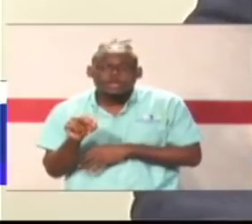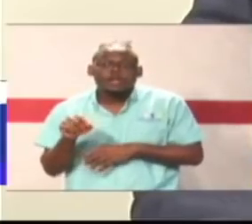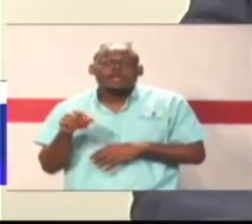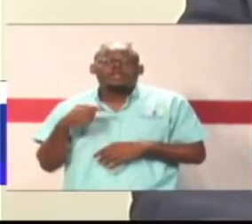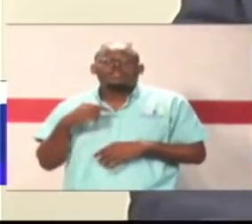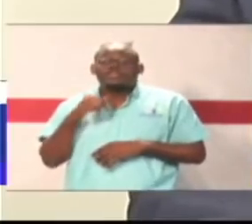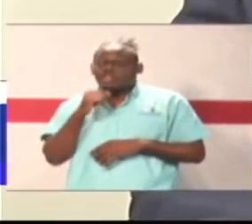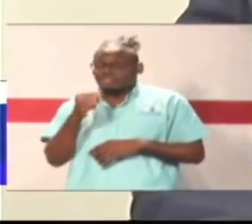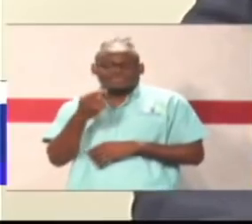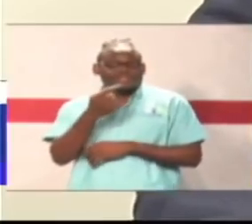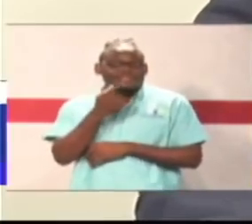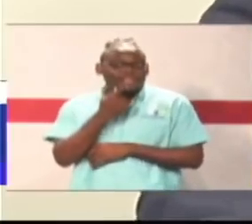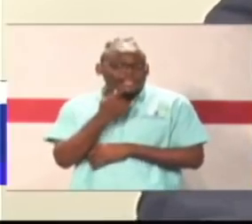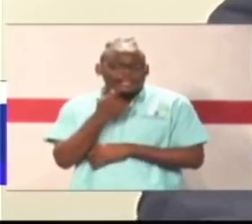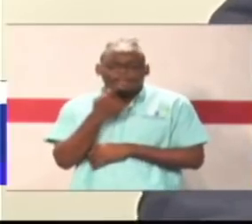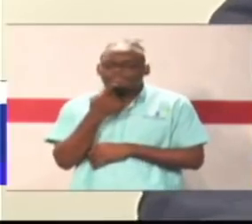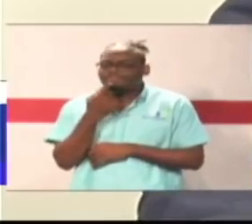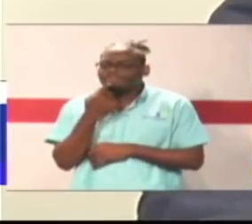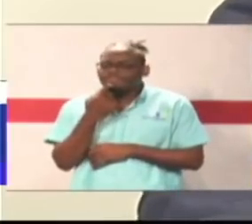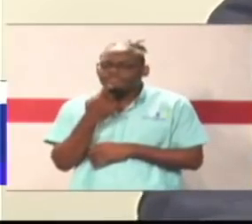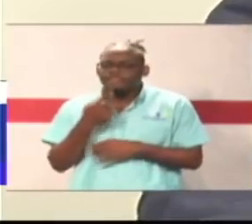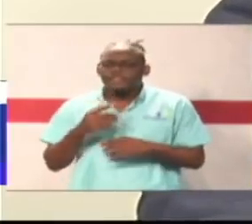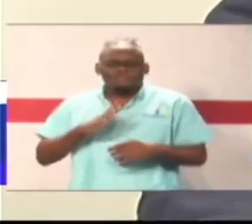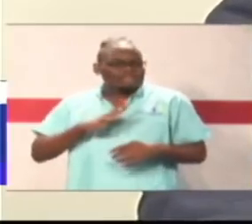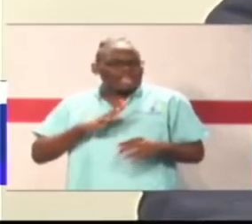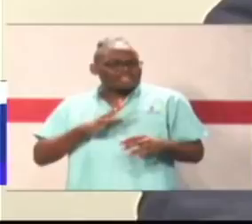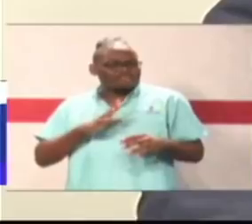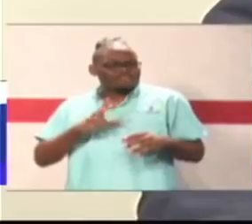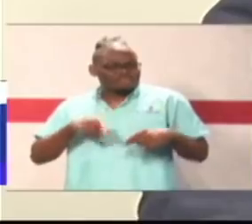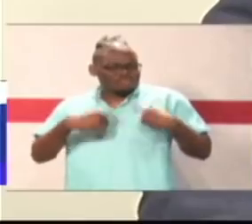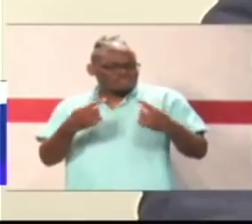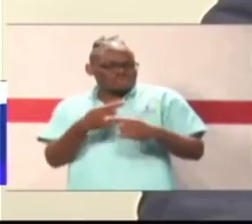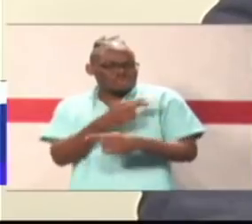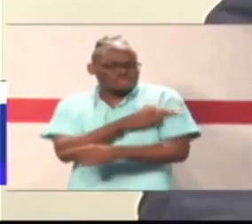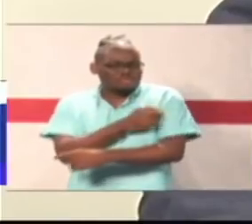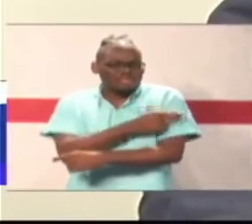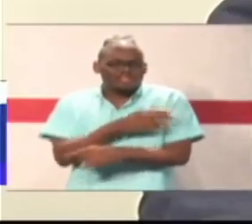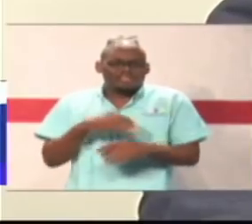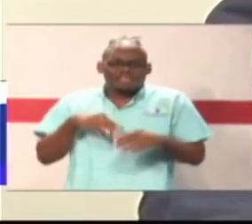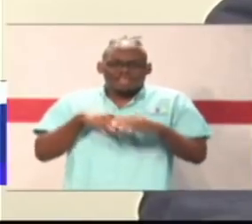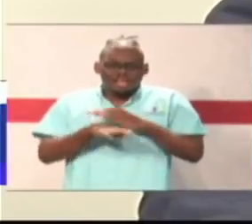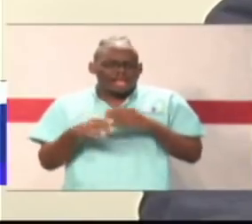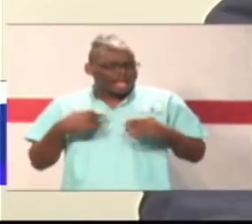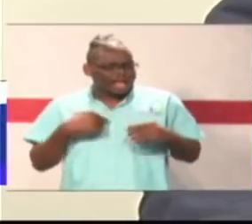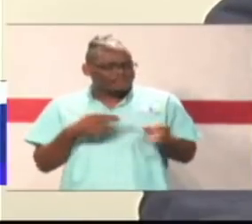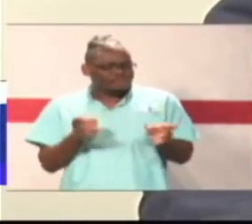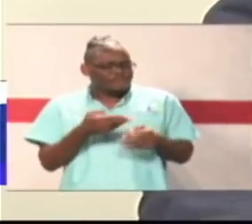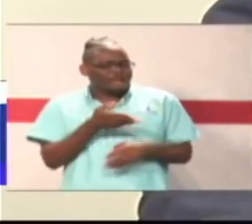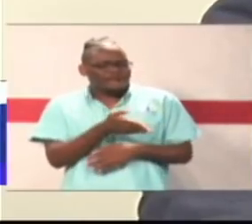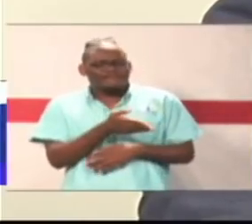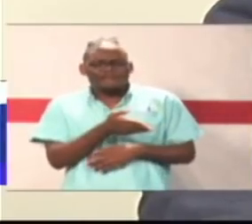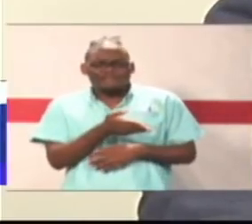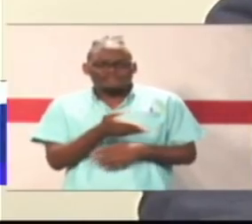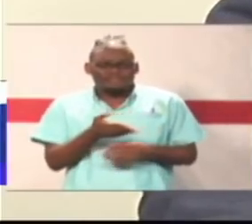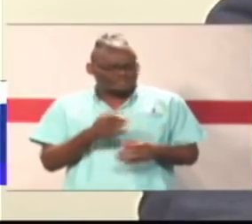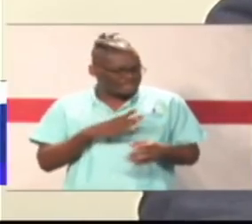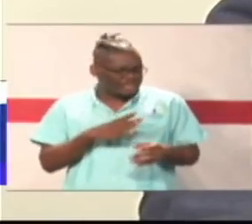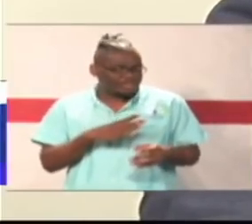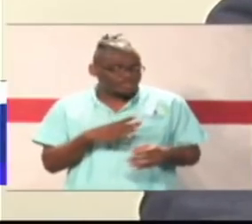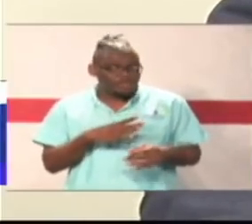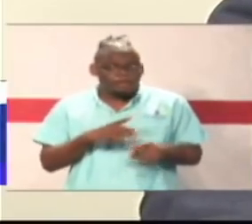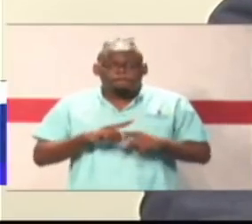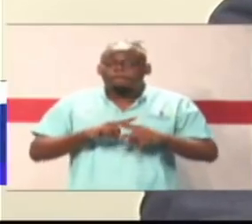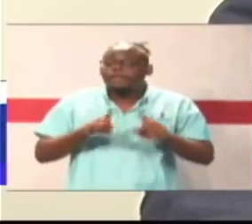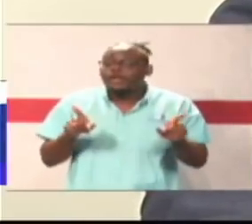could still get a place in the hospital. I can still get this. I can still get that. But that could